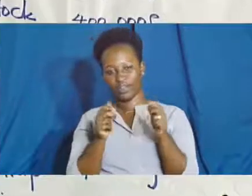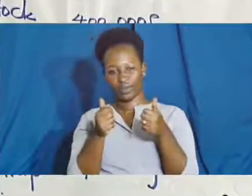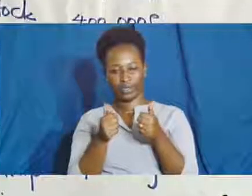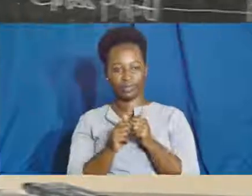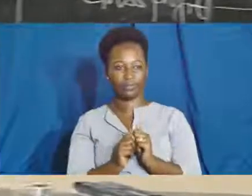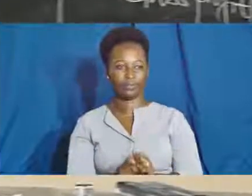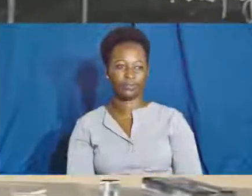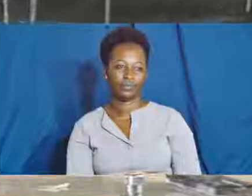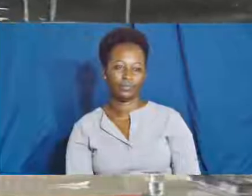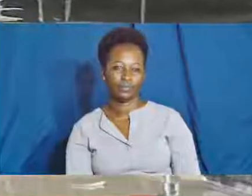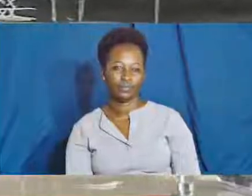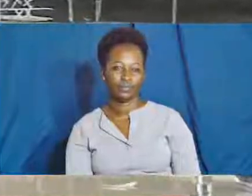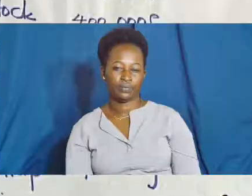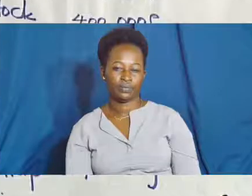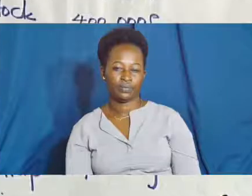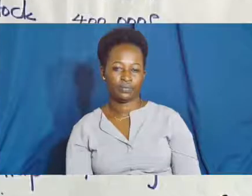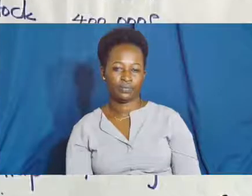Okay?